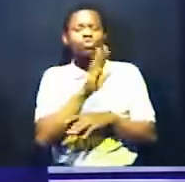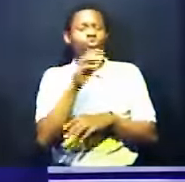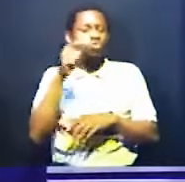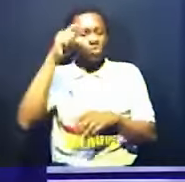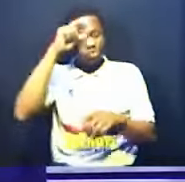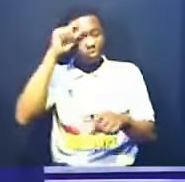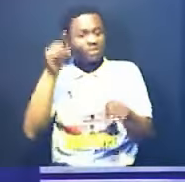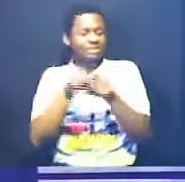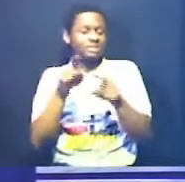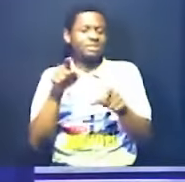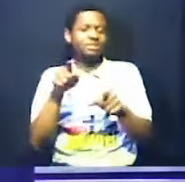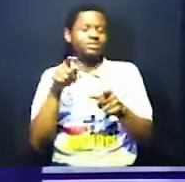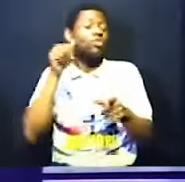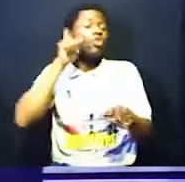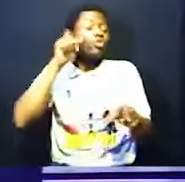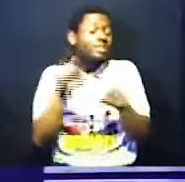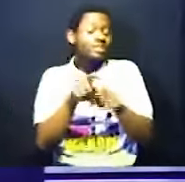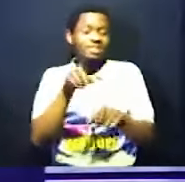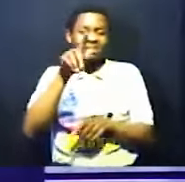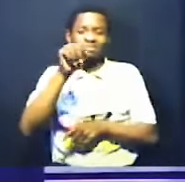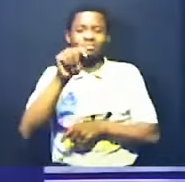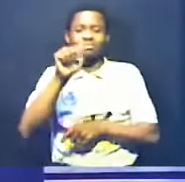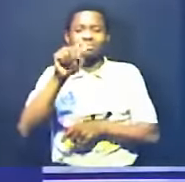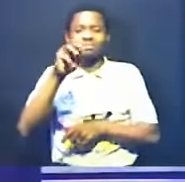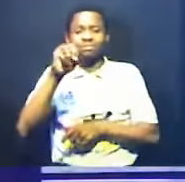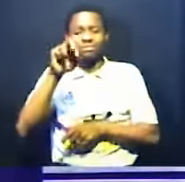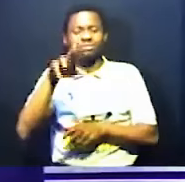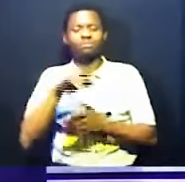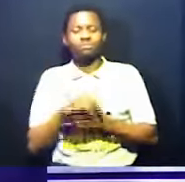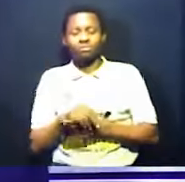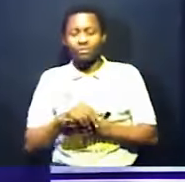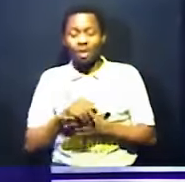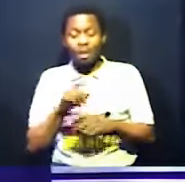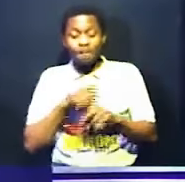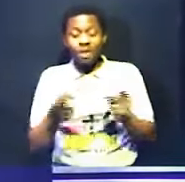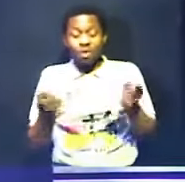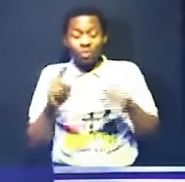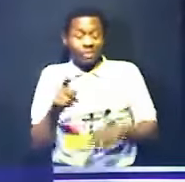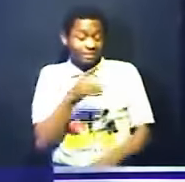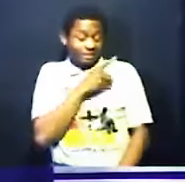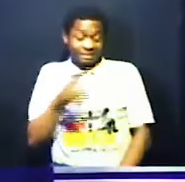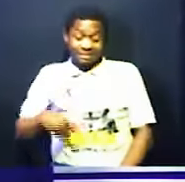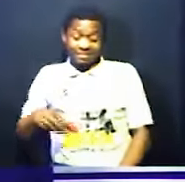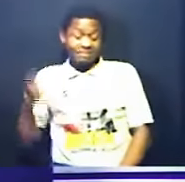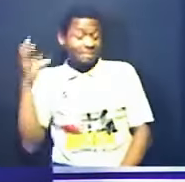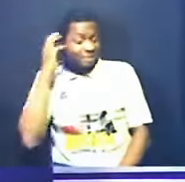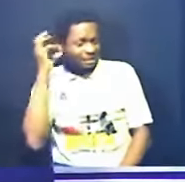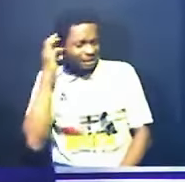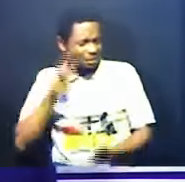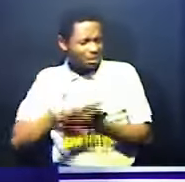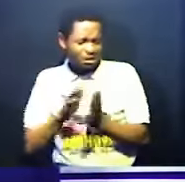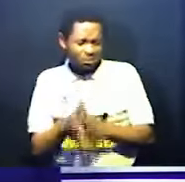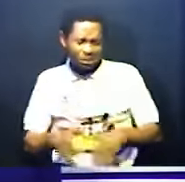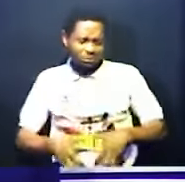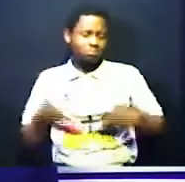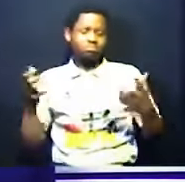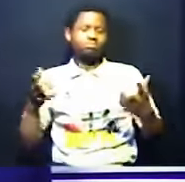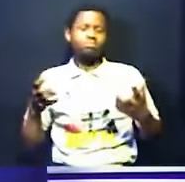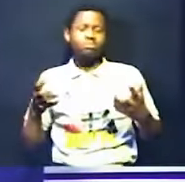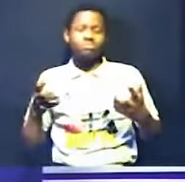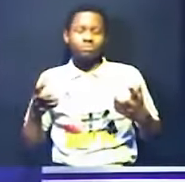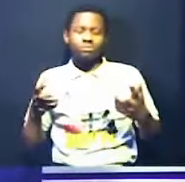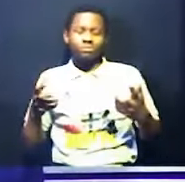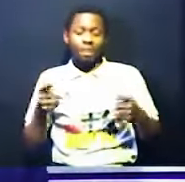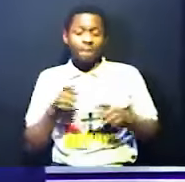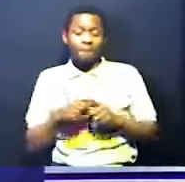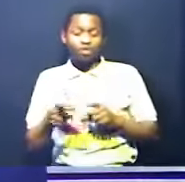ensem yi nyina no ne bufui na Absalom ne Amnon ankasa ammom ana